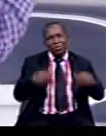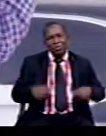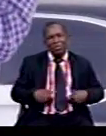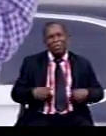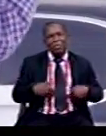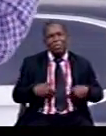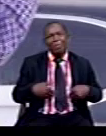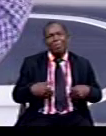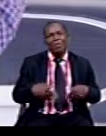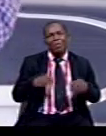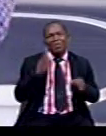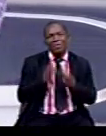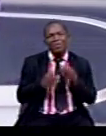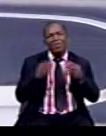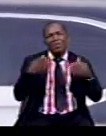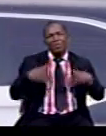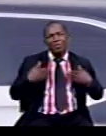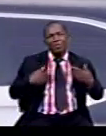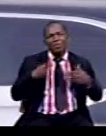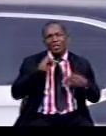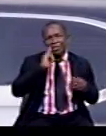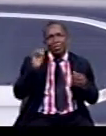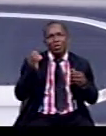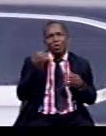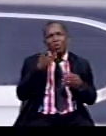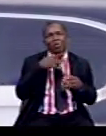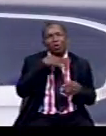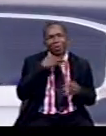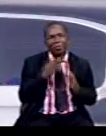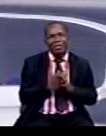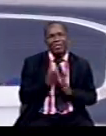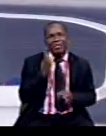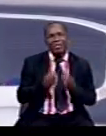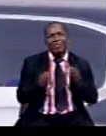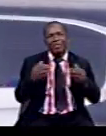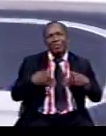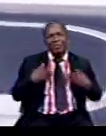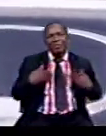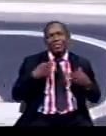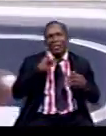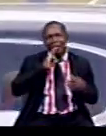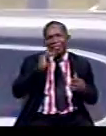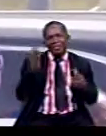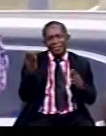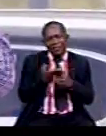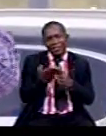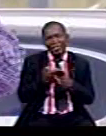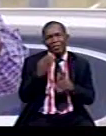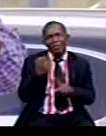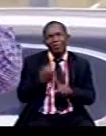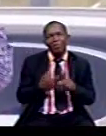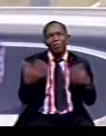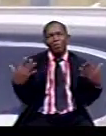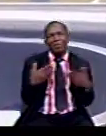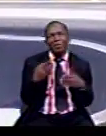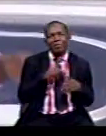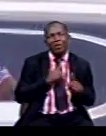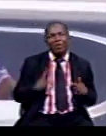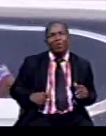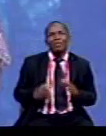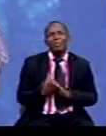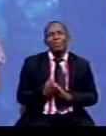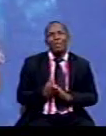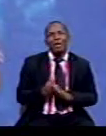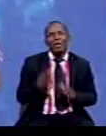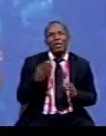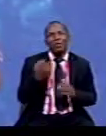fear of God, if the youth is distracted from the wisdom and direction of the Lord, then the future of mankind